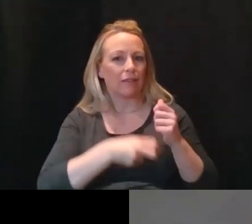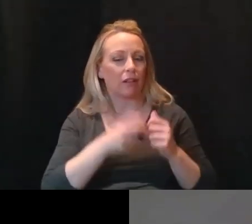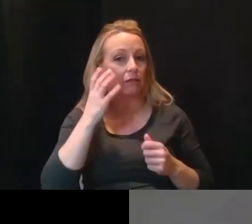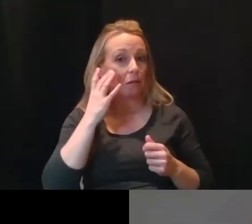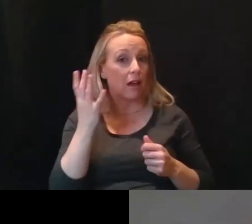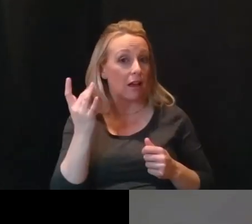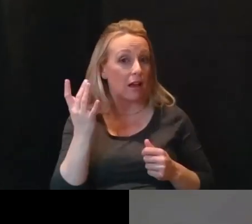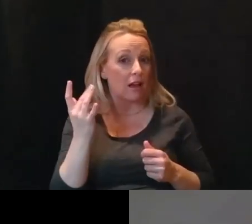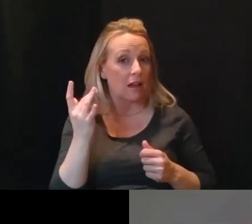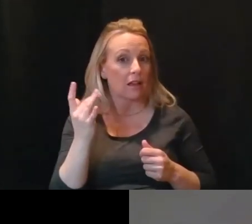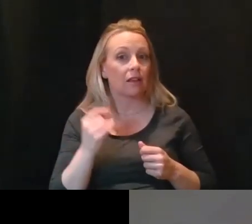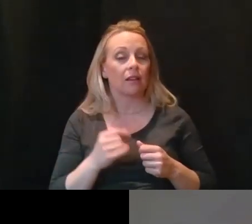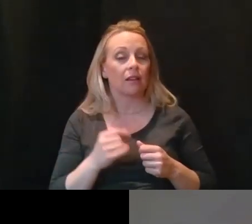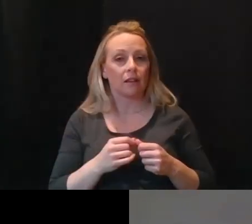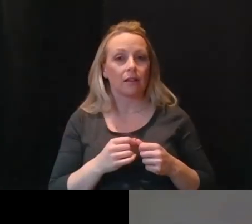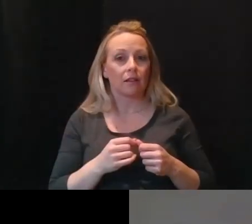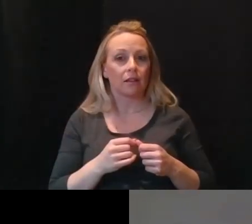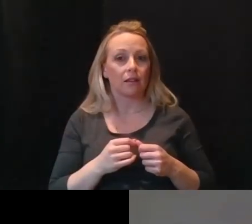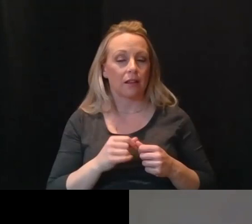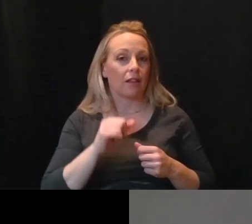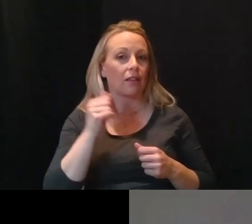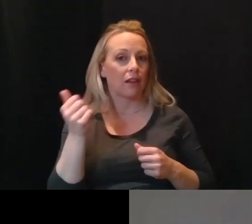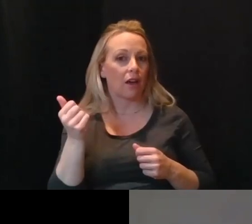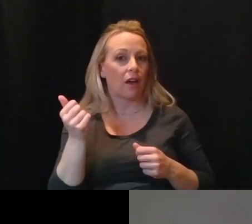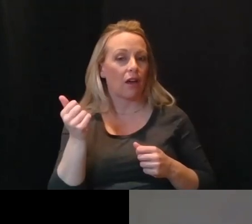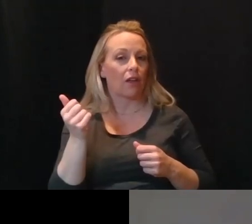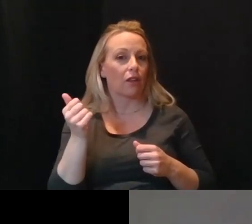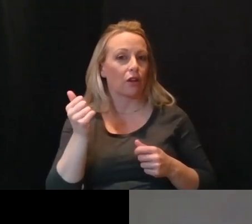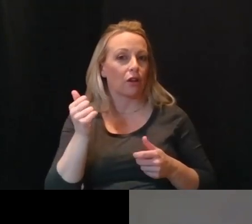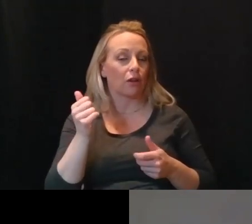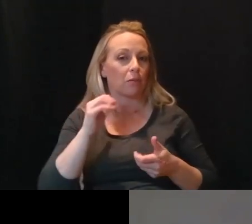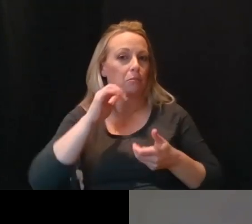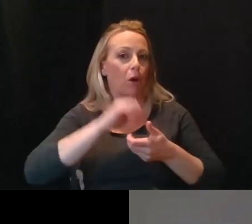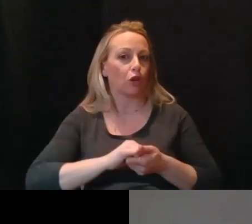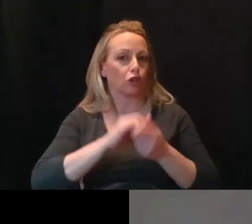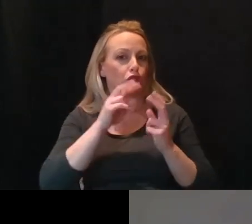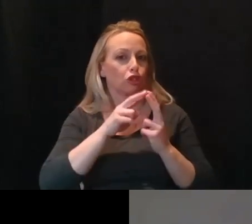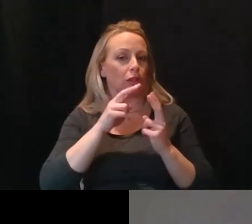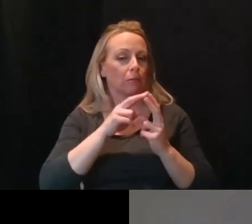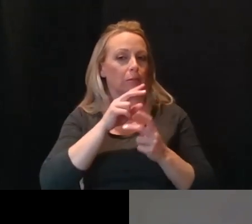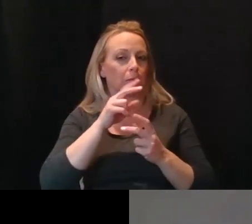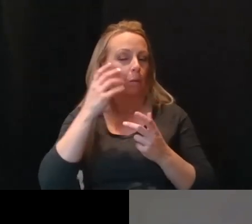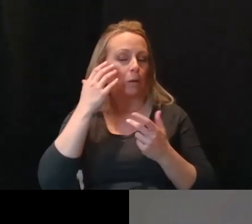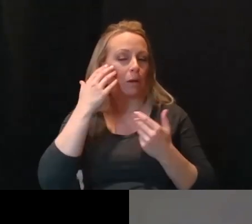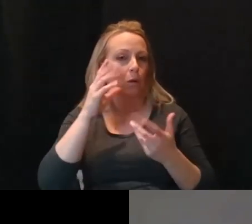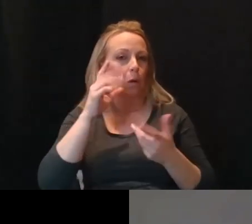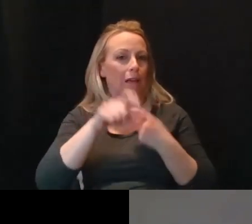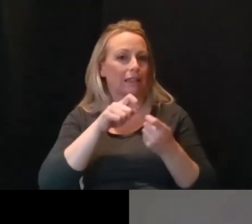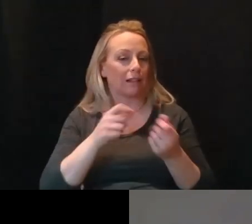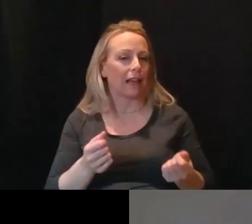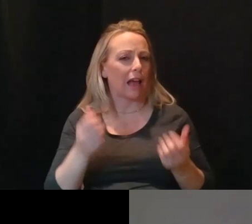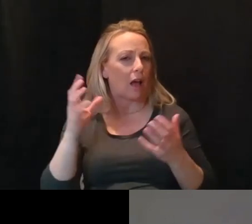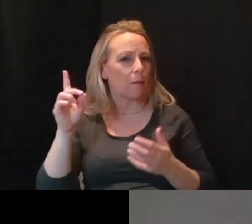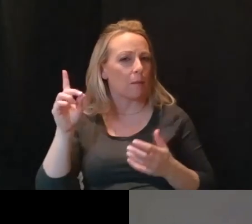because the federal pharmacy partnership, we don't know exactly how many doses that they